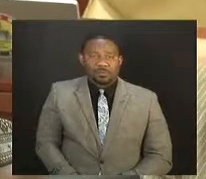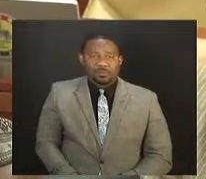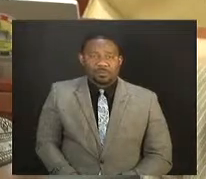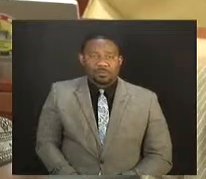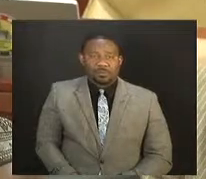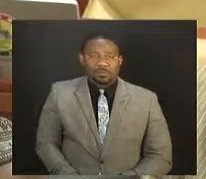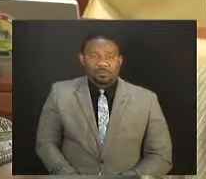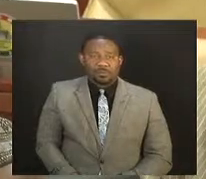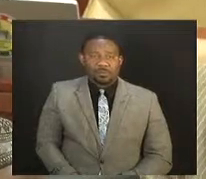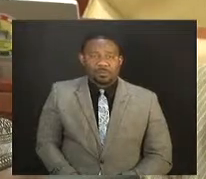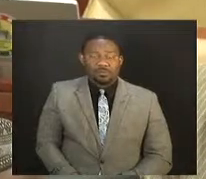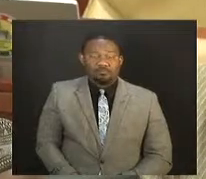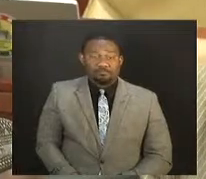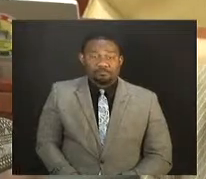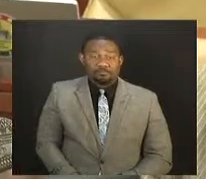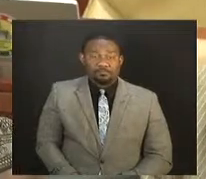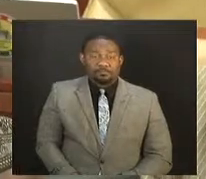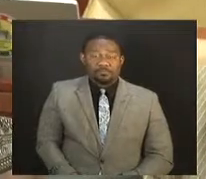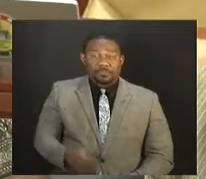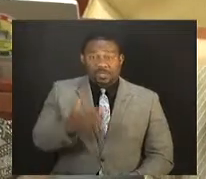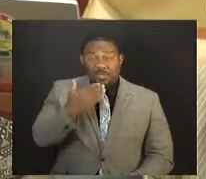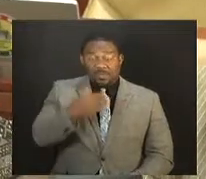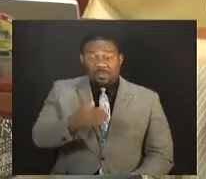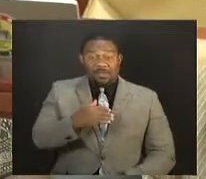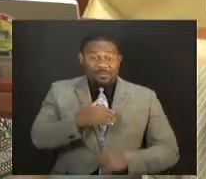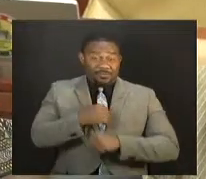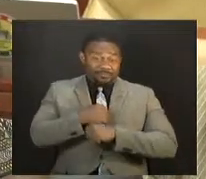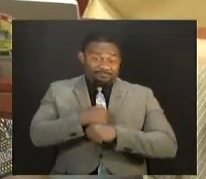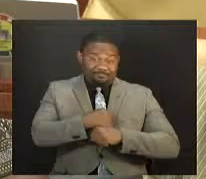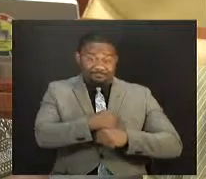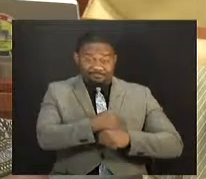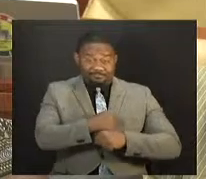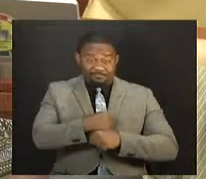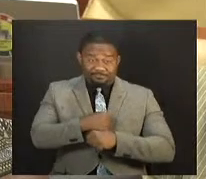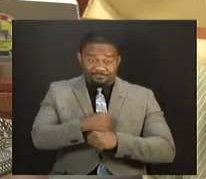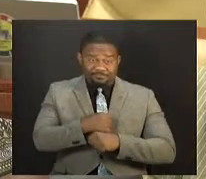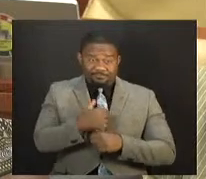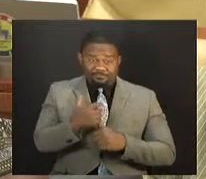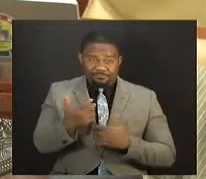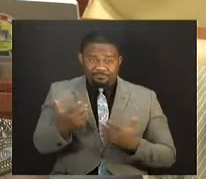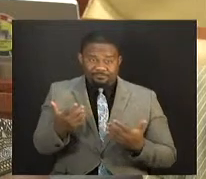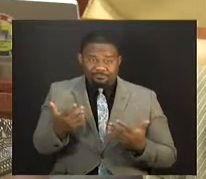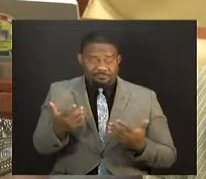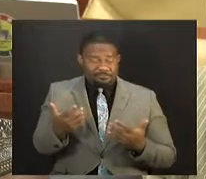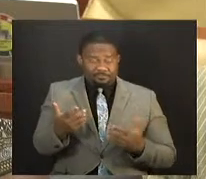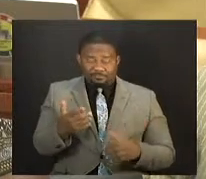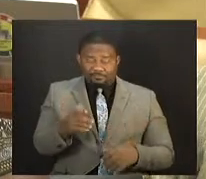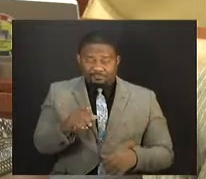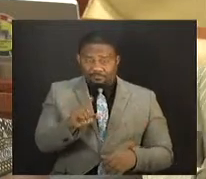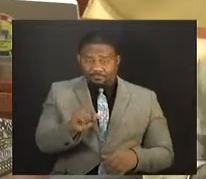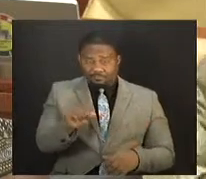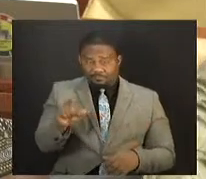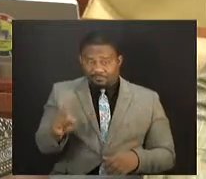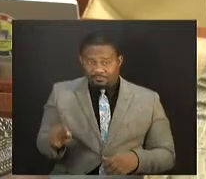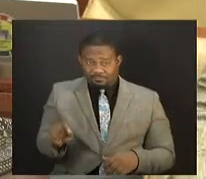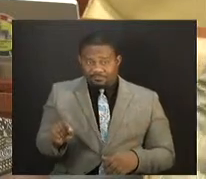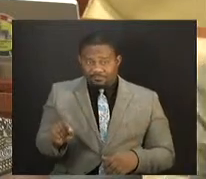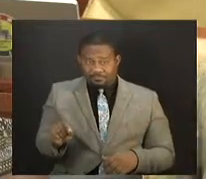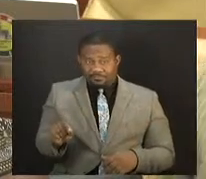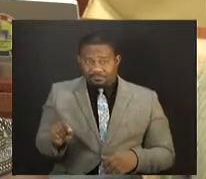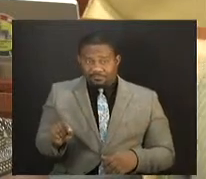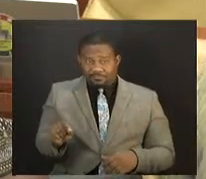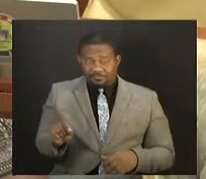Chairman, thank you very much for the protection. In 2020, I was not a board member, and these transactions were done from